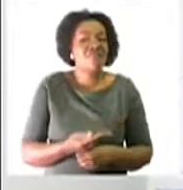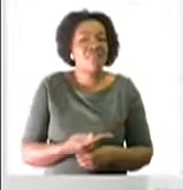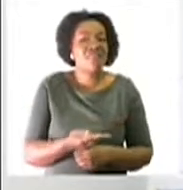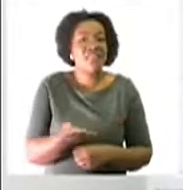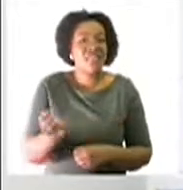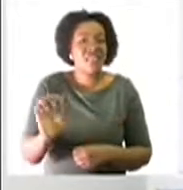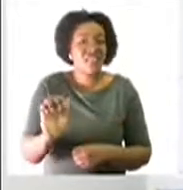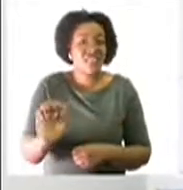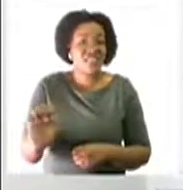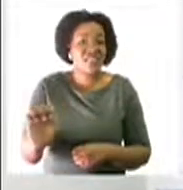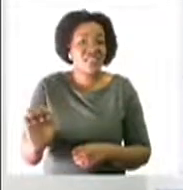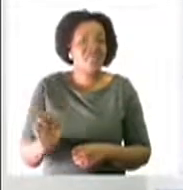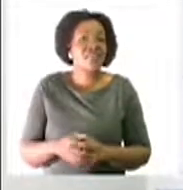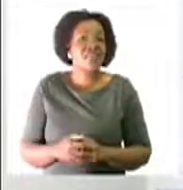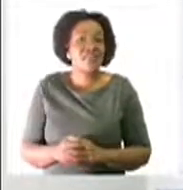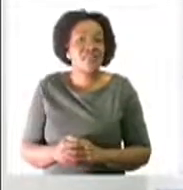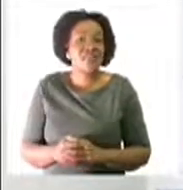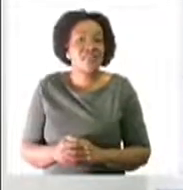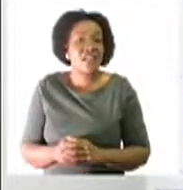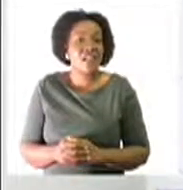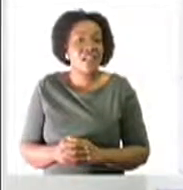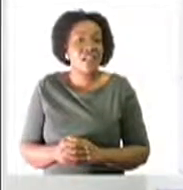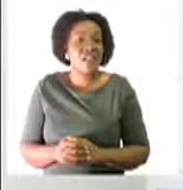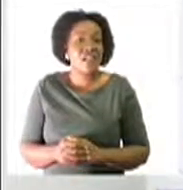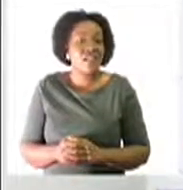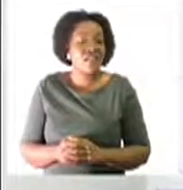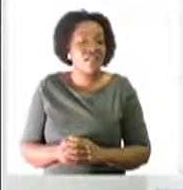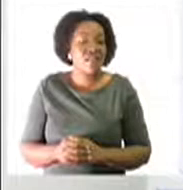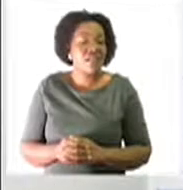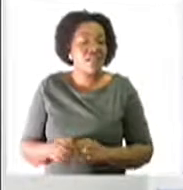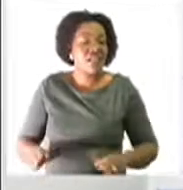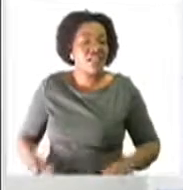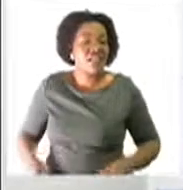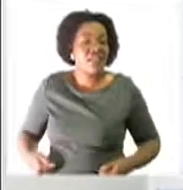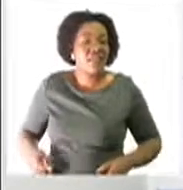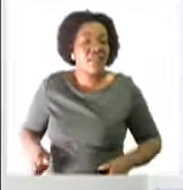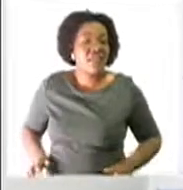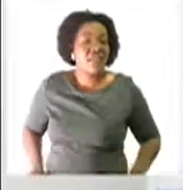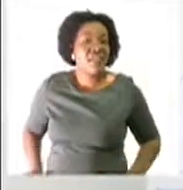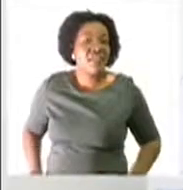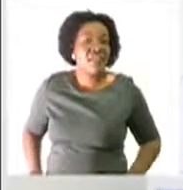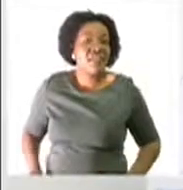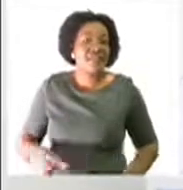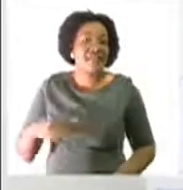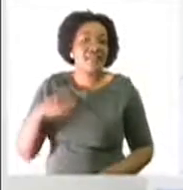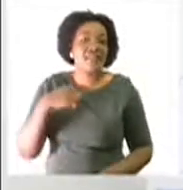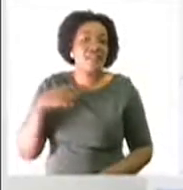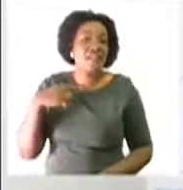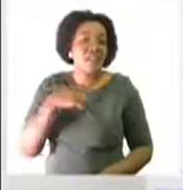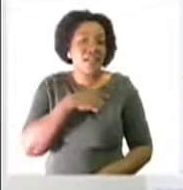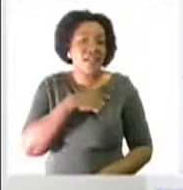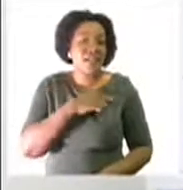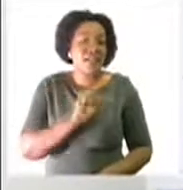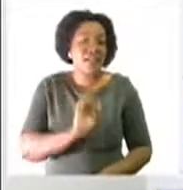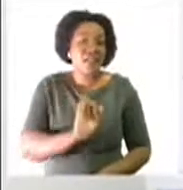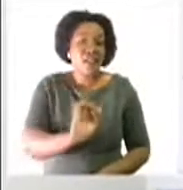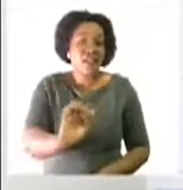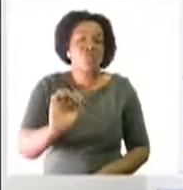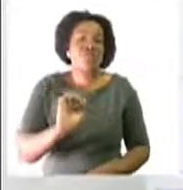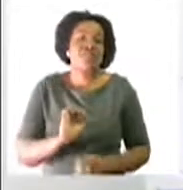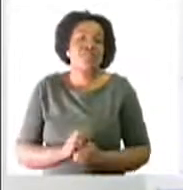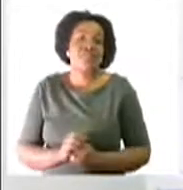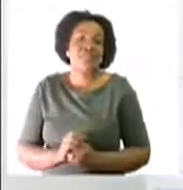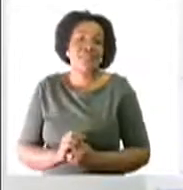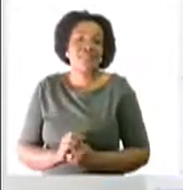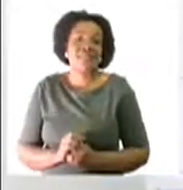them. Hers, something belongs to a girl. And yours as well. Let's go back